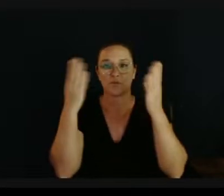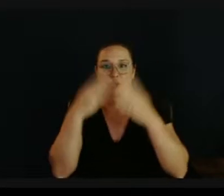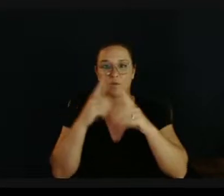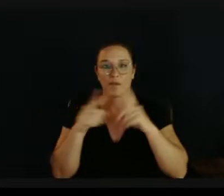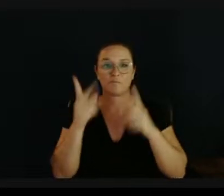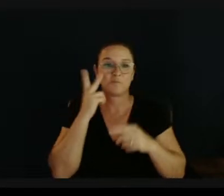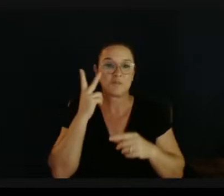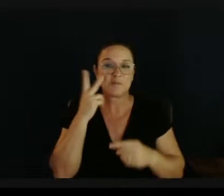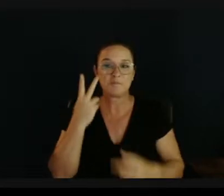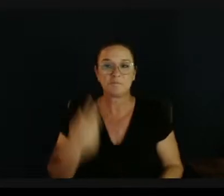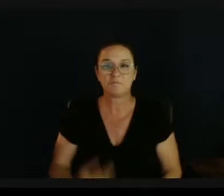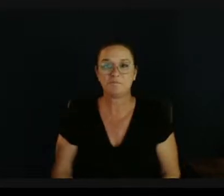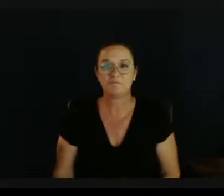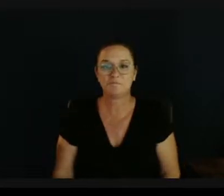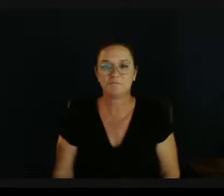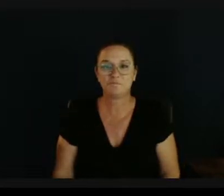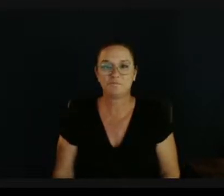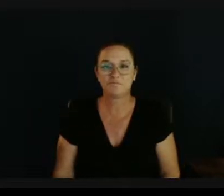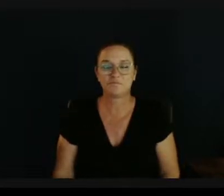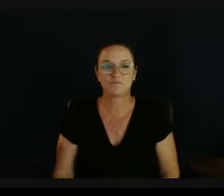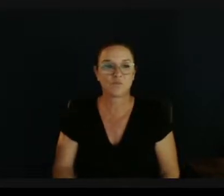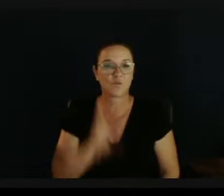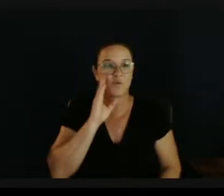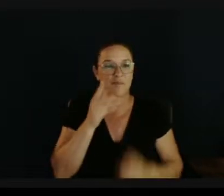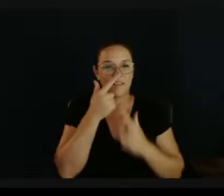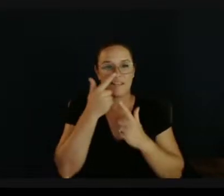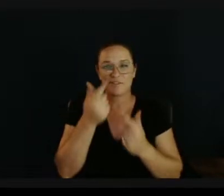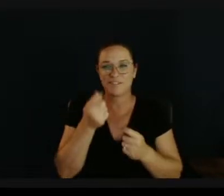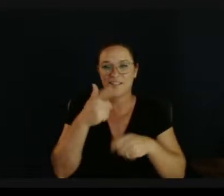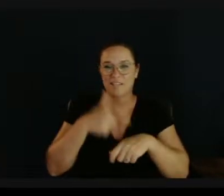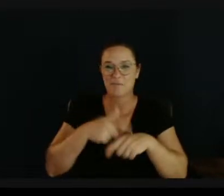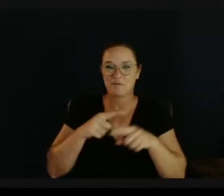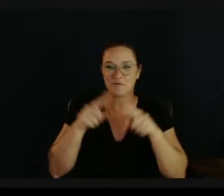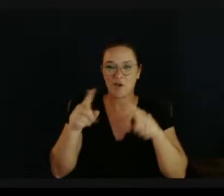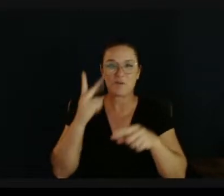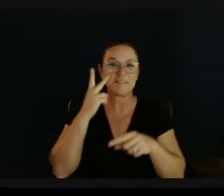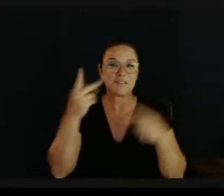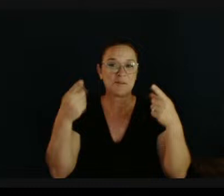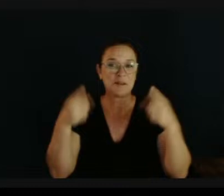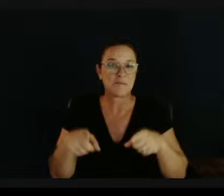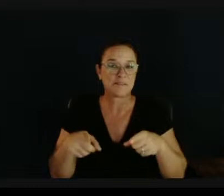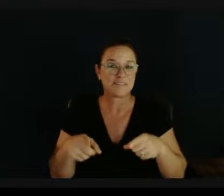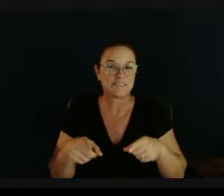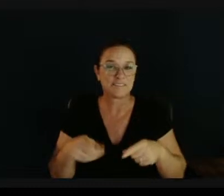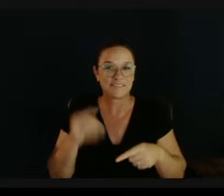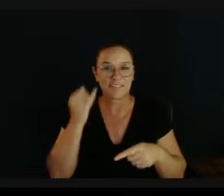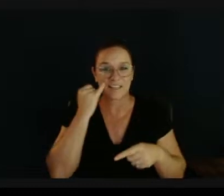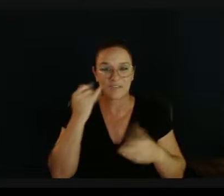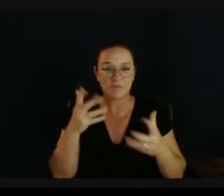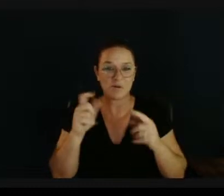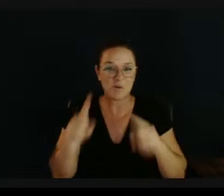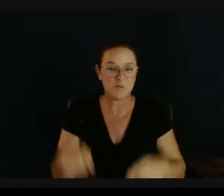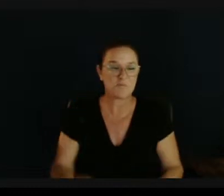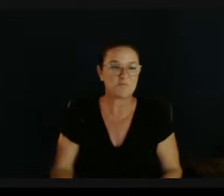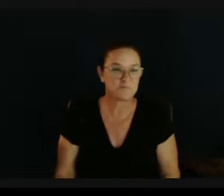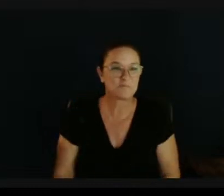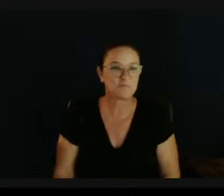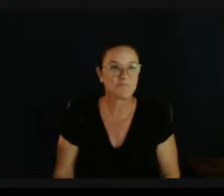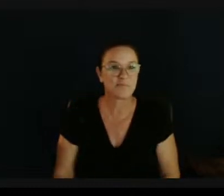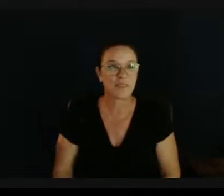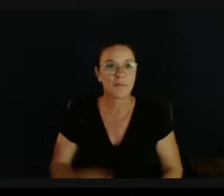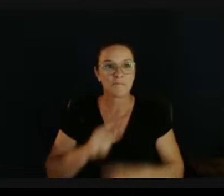see. Would be an interesting, time to go up there and see what happens if you are going to go. But watch